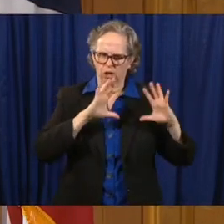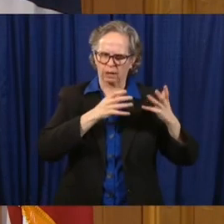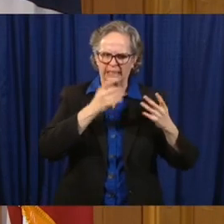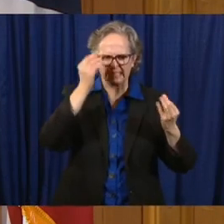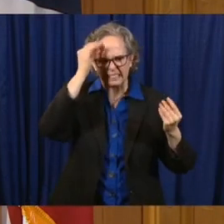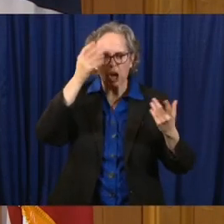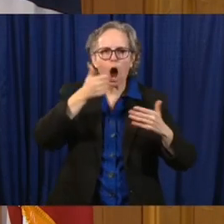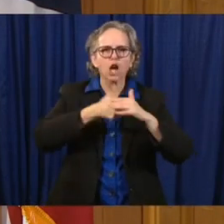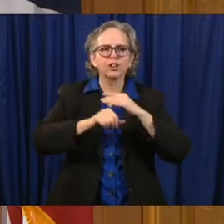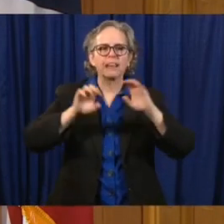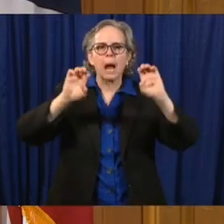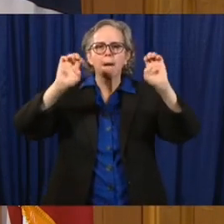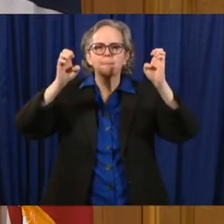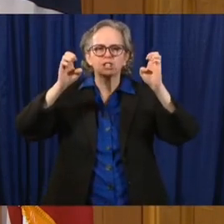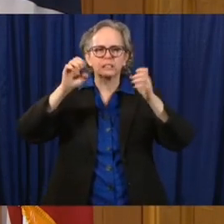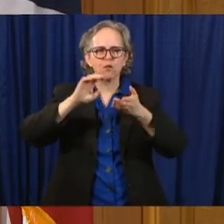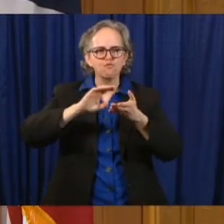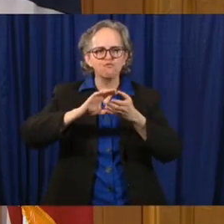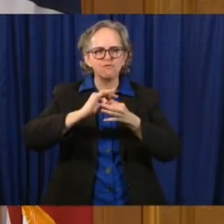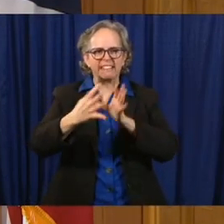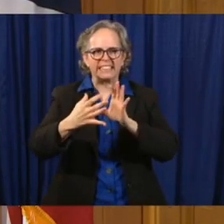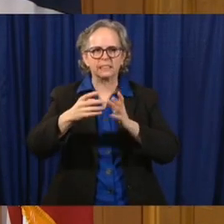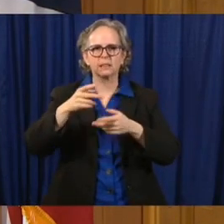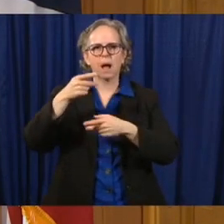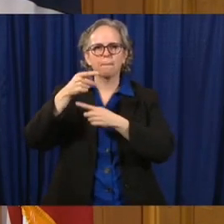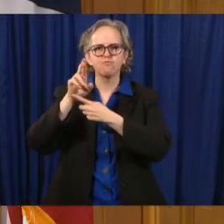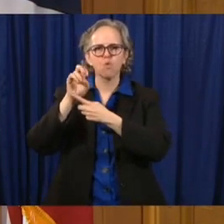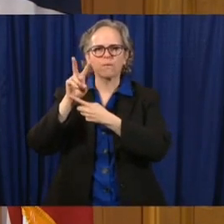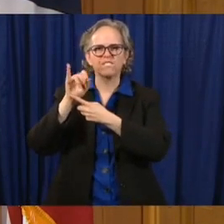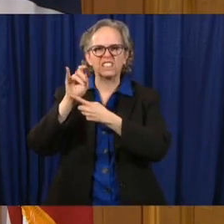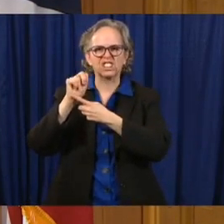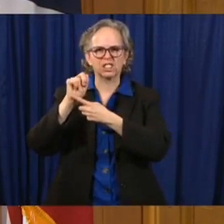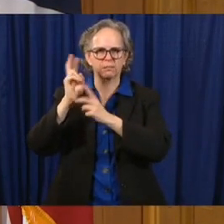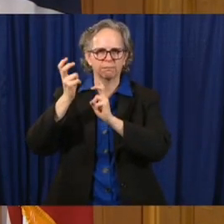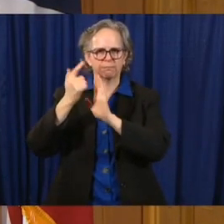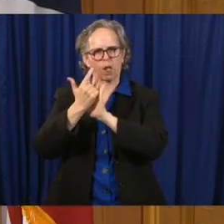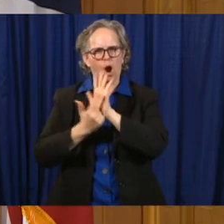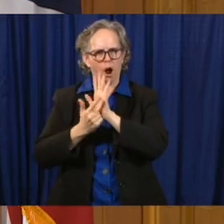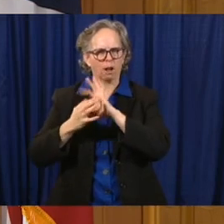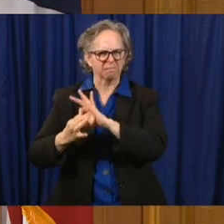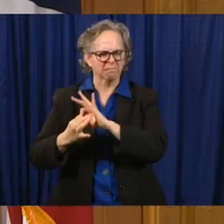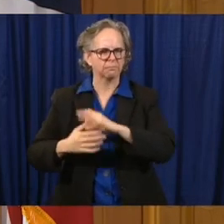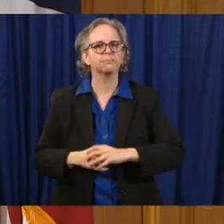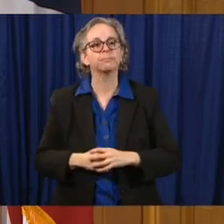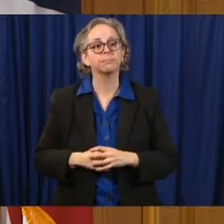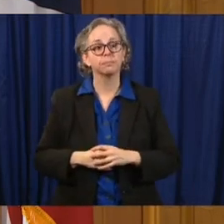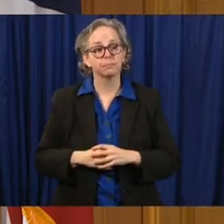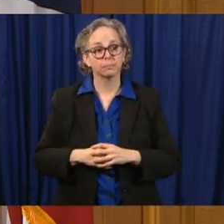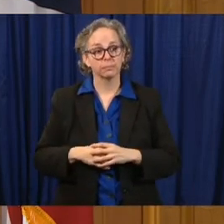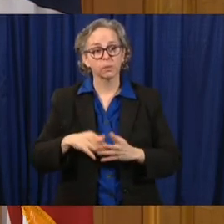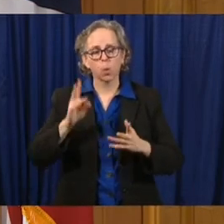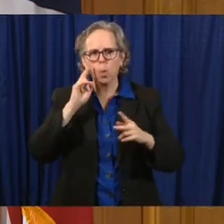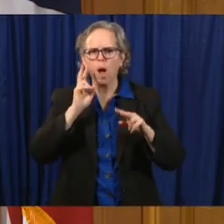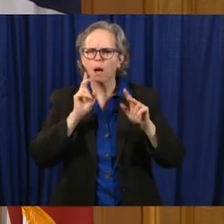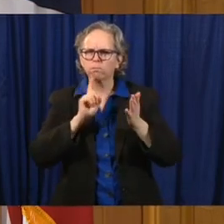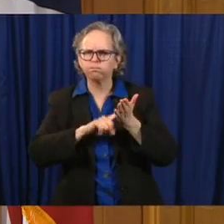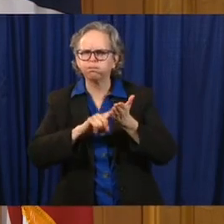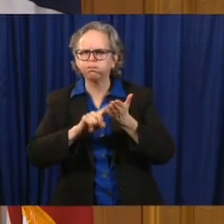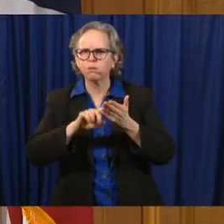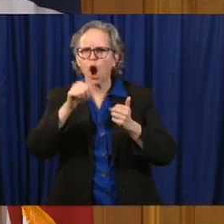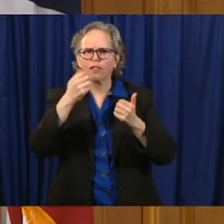provision that is in law. We are going to continue to look at other prisoners that might